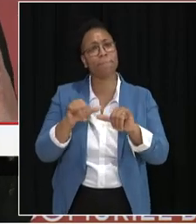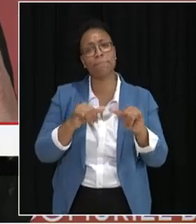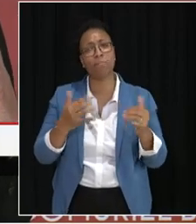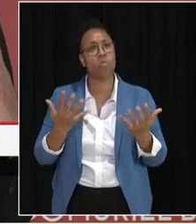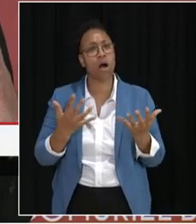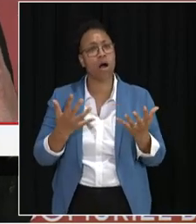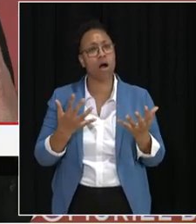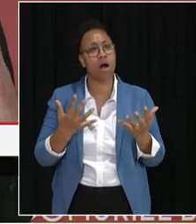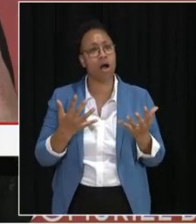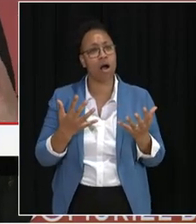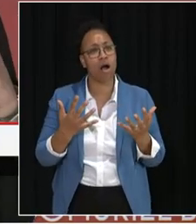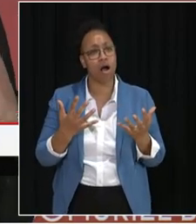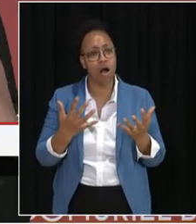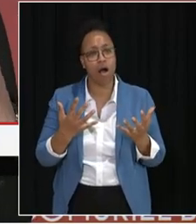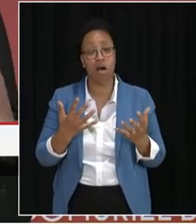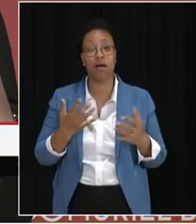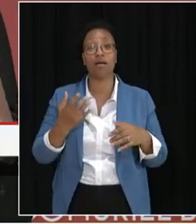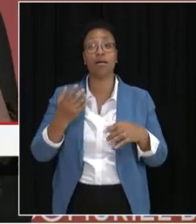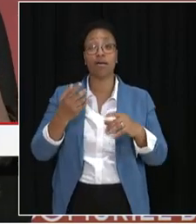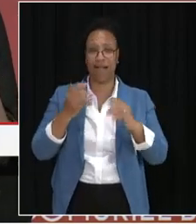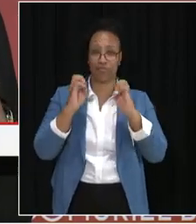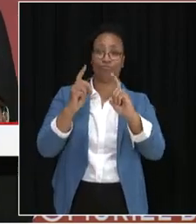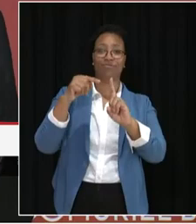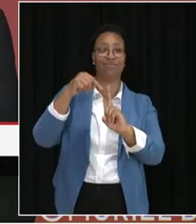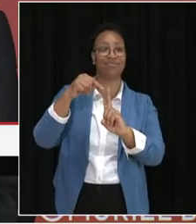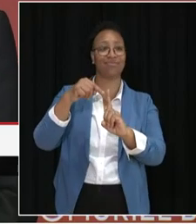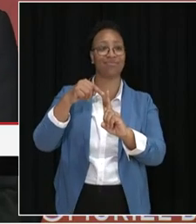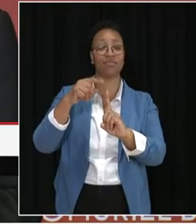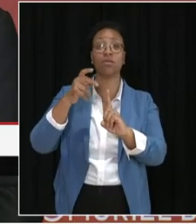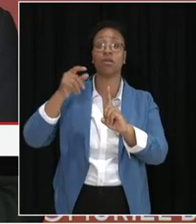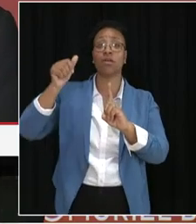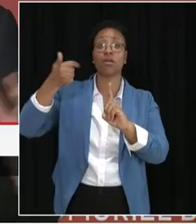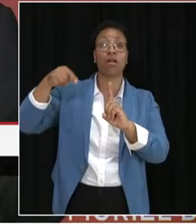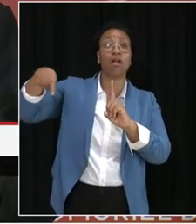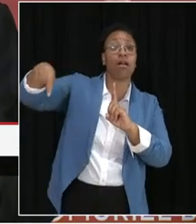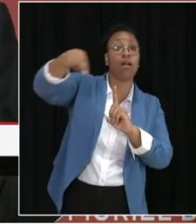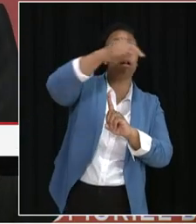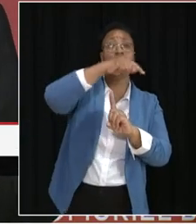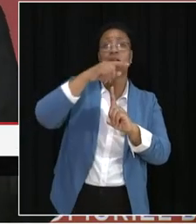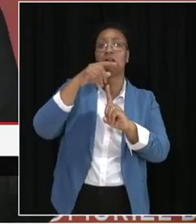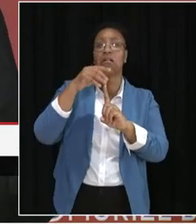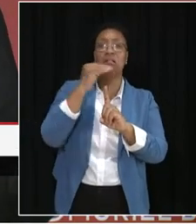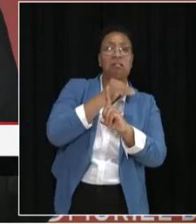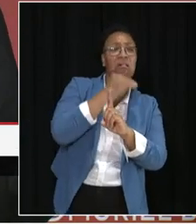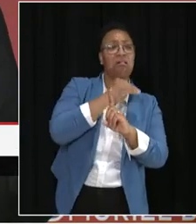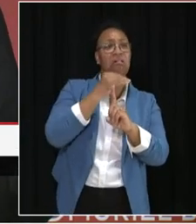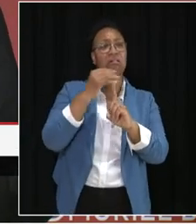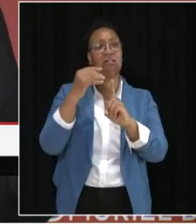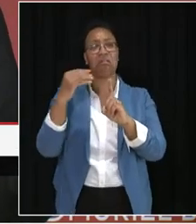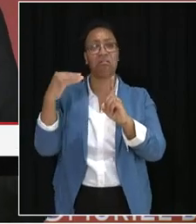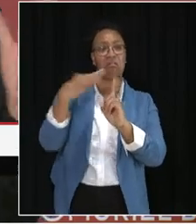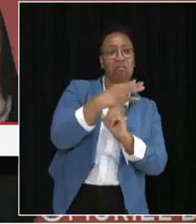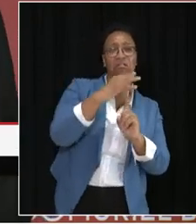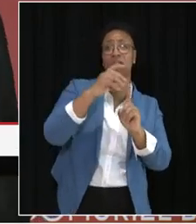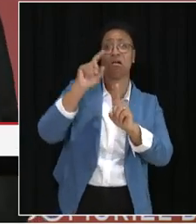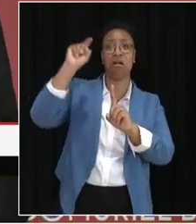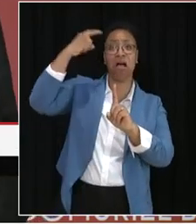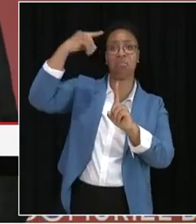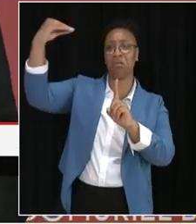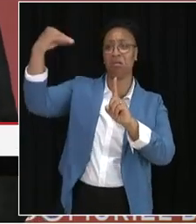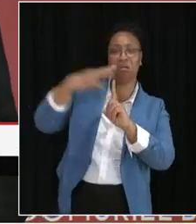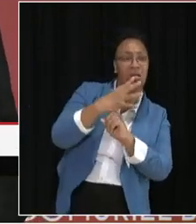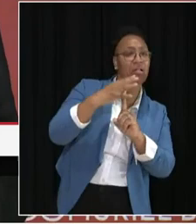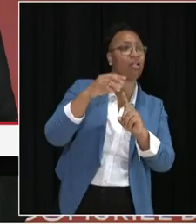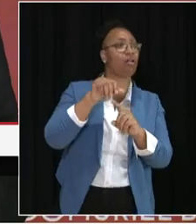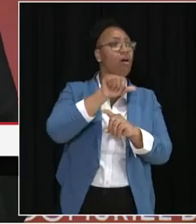psychopaths who can't tell the truth from falsehood are in government, the only